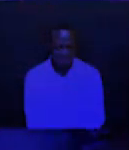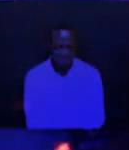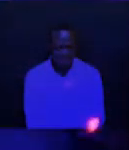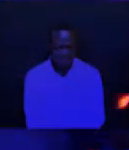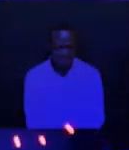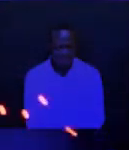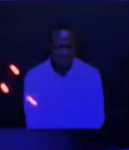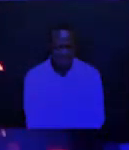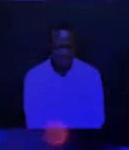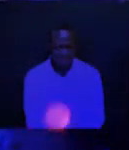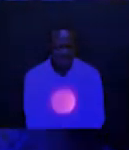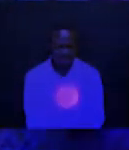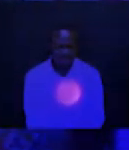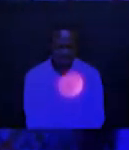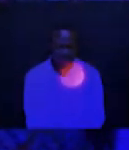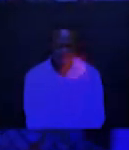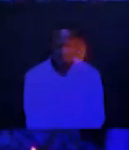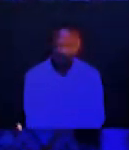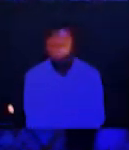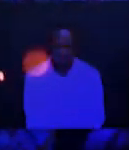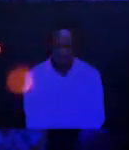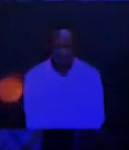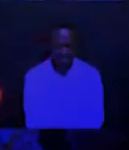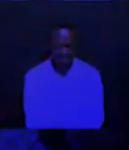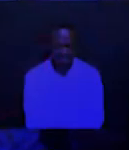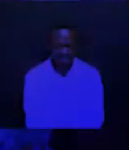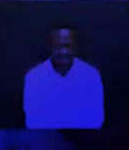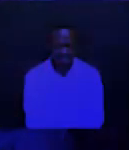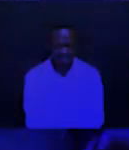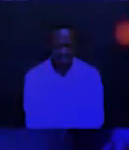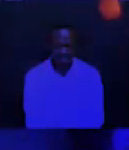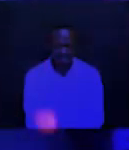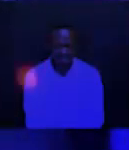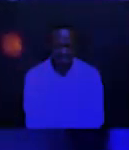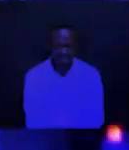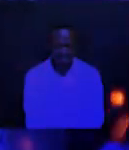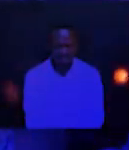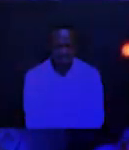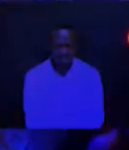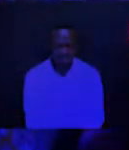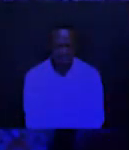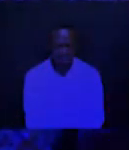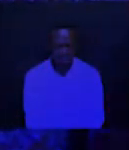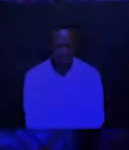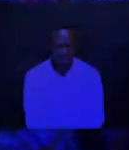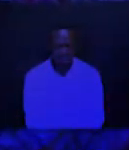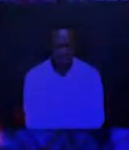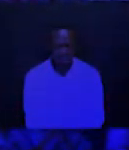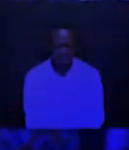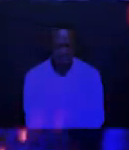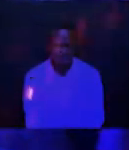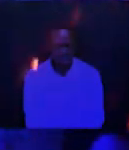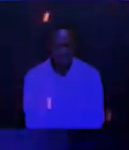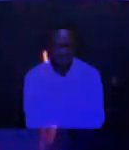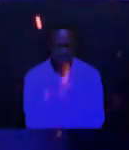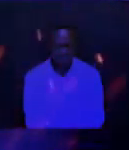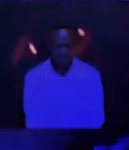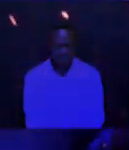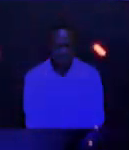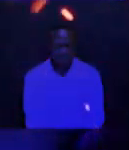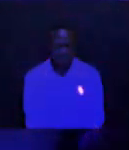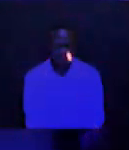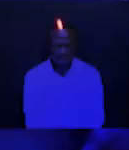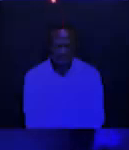all to you, Jesus. We give it all to you, Jesus. We give it all to you, our God. Masanda baya,